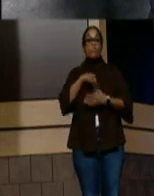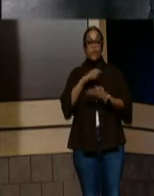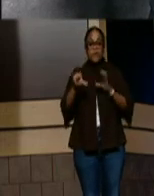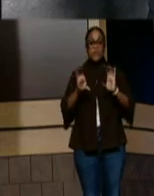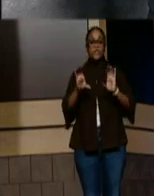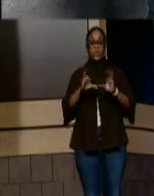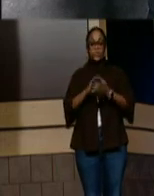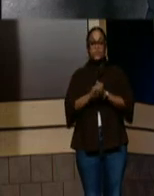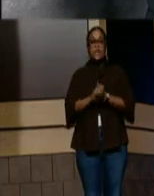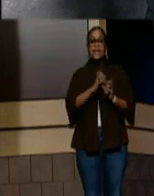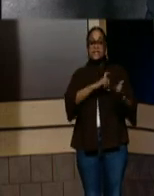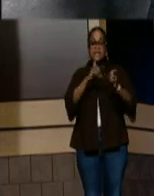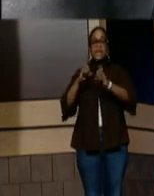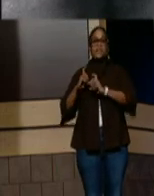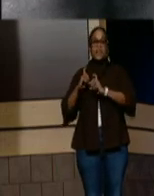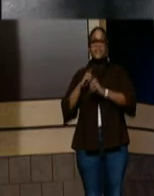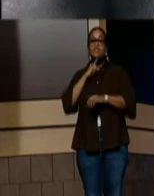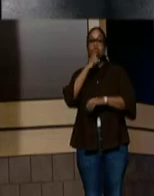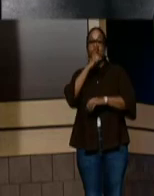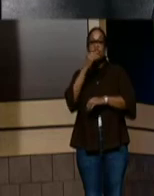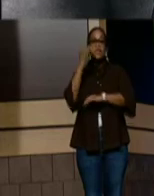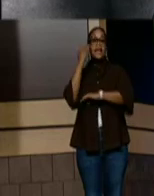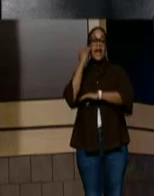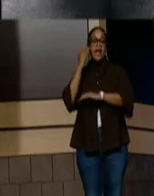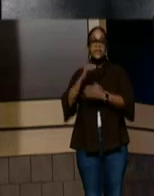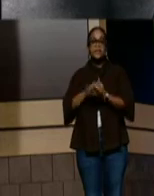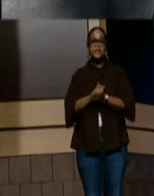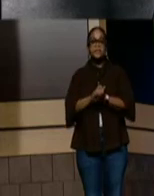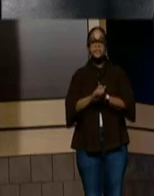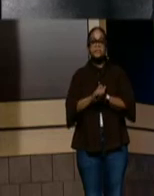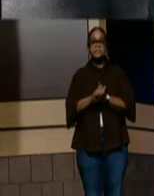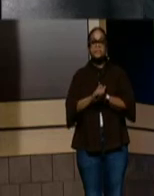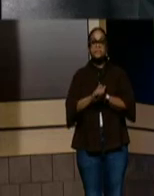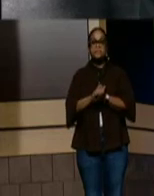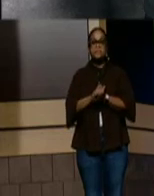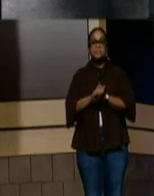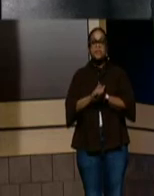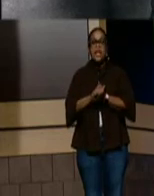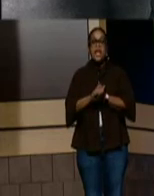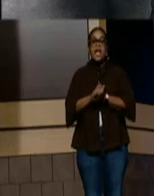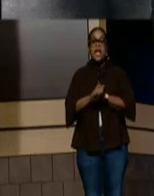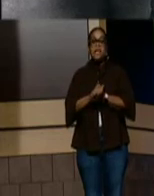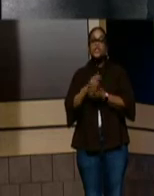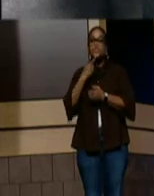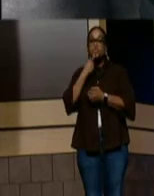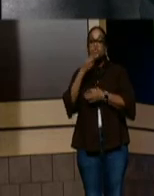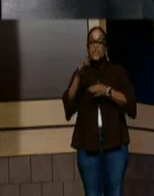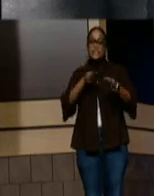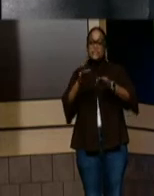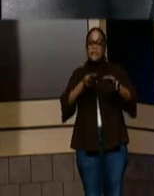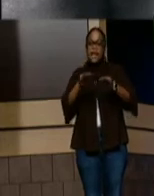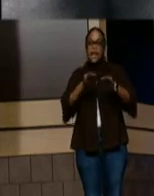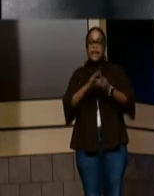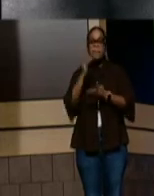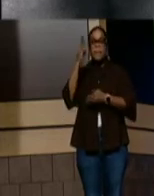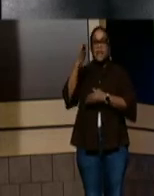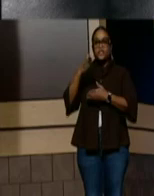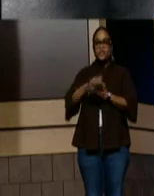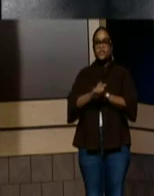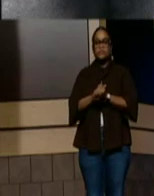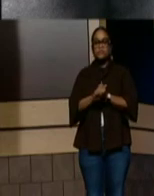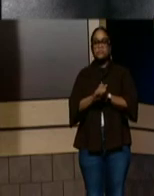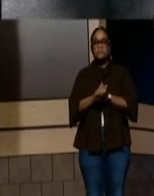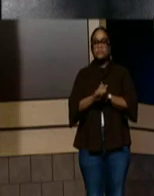has also given us truth and knowledge. As you pointed out, I'm a pastor in